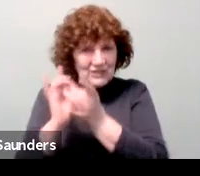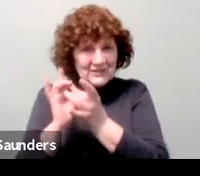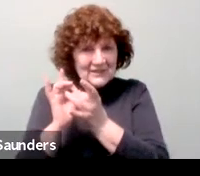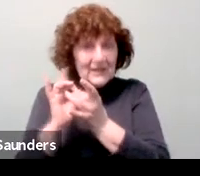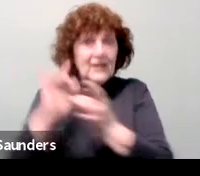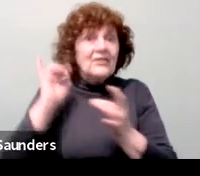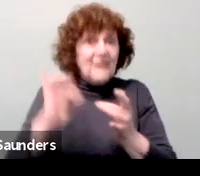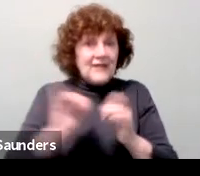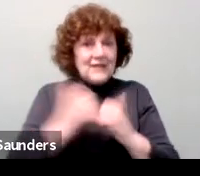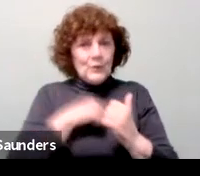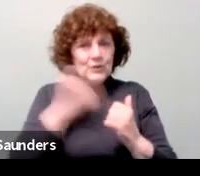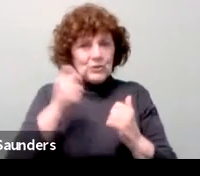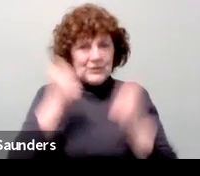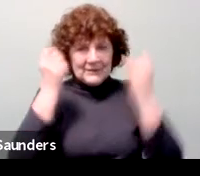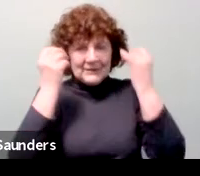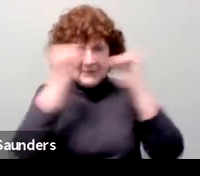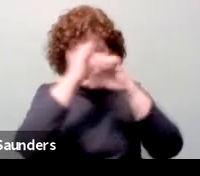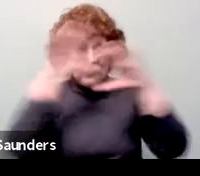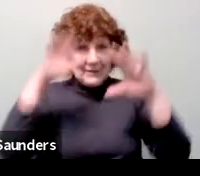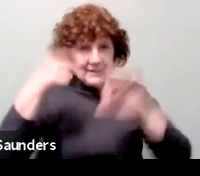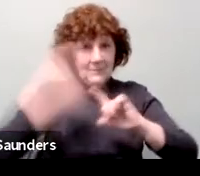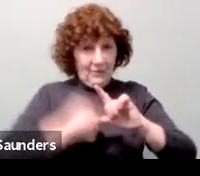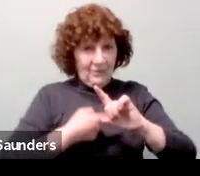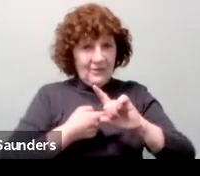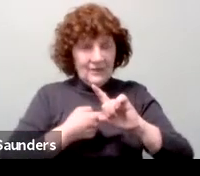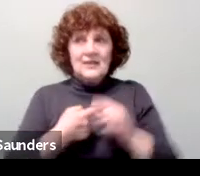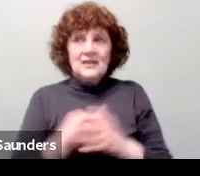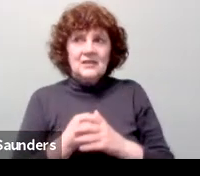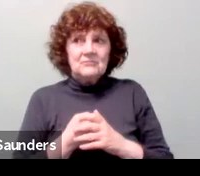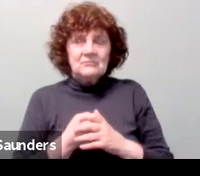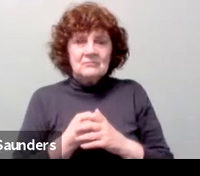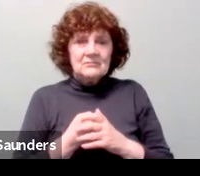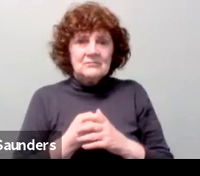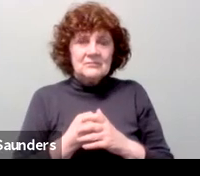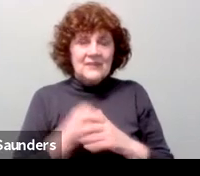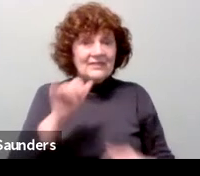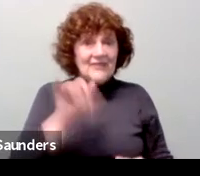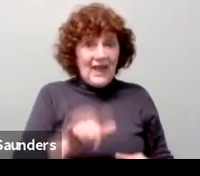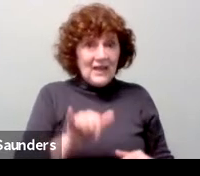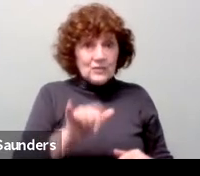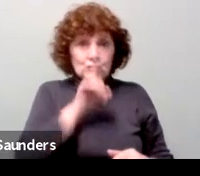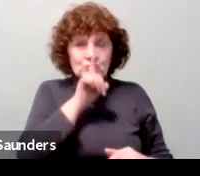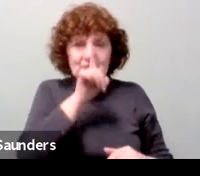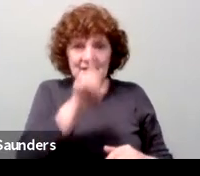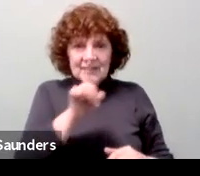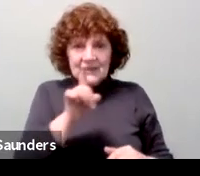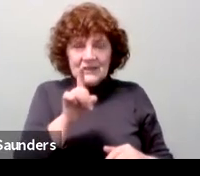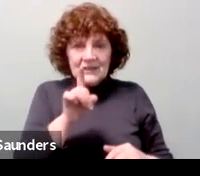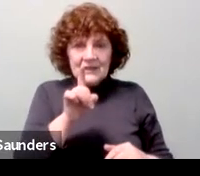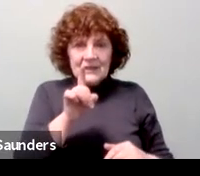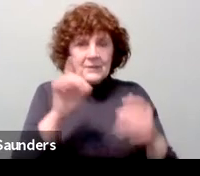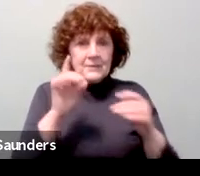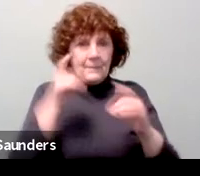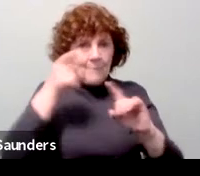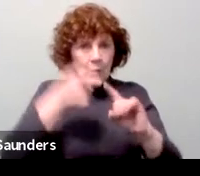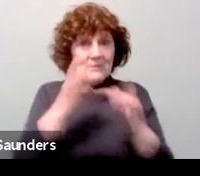really shaped in our minds. And that, after all, is the message of Purim,